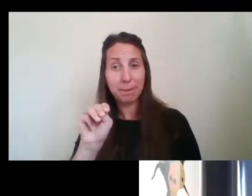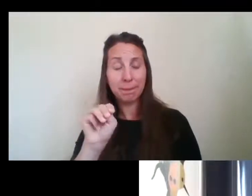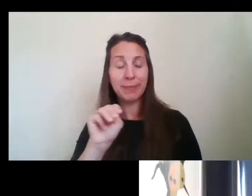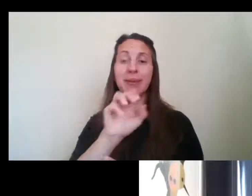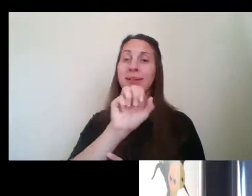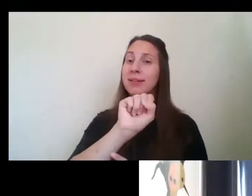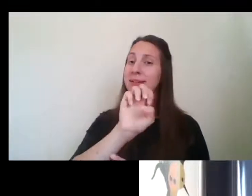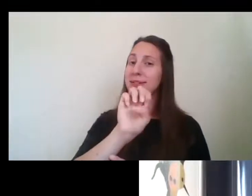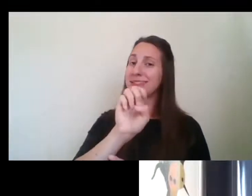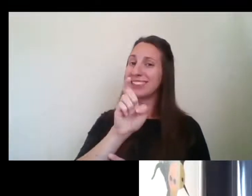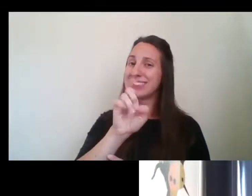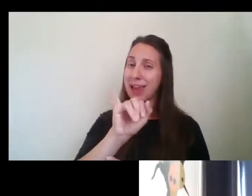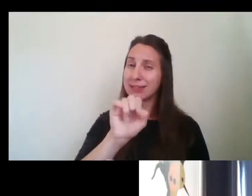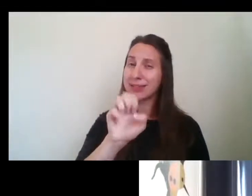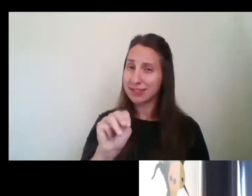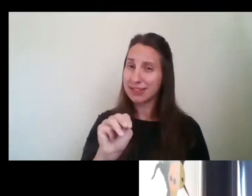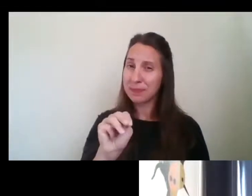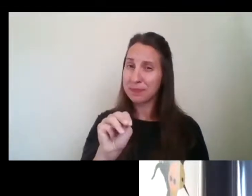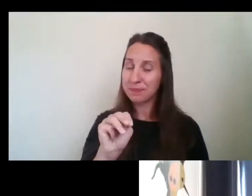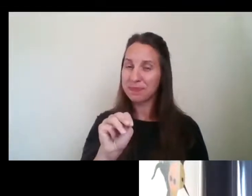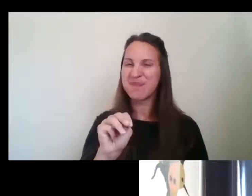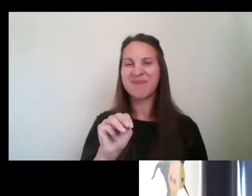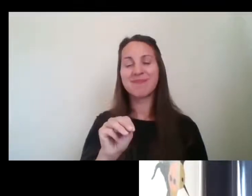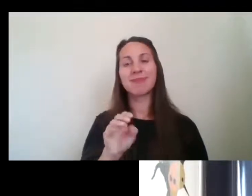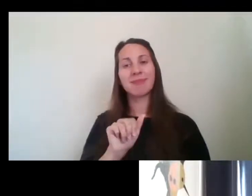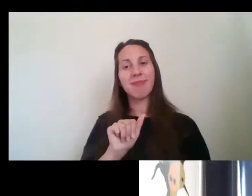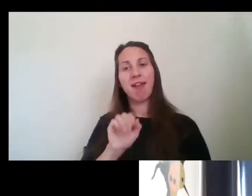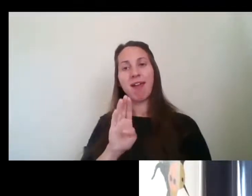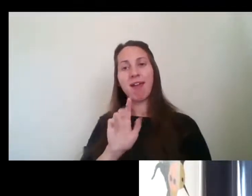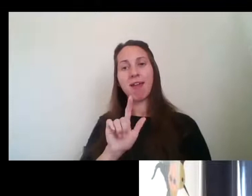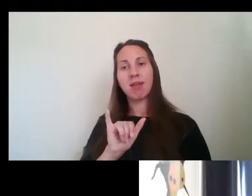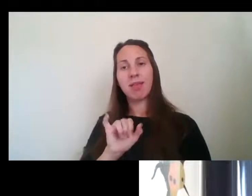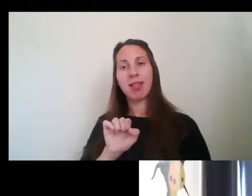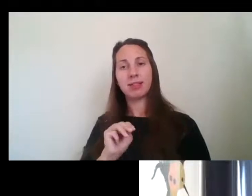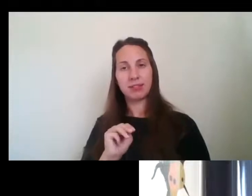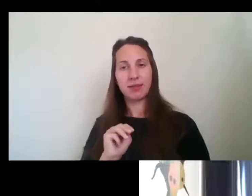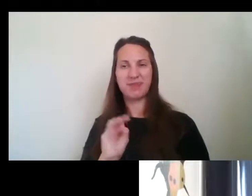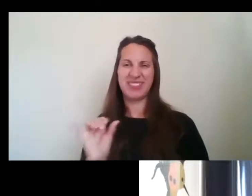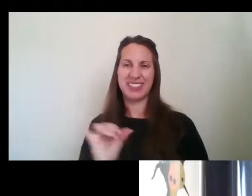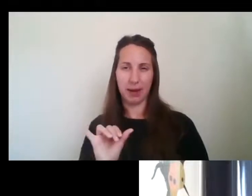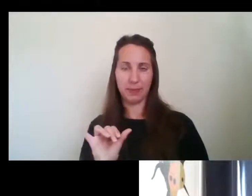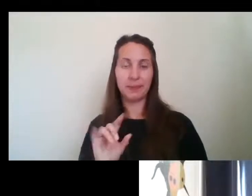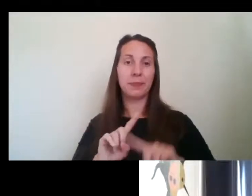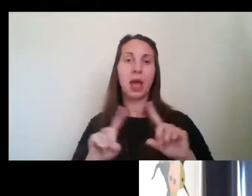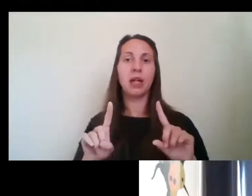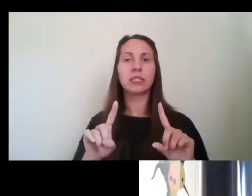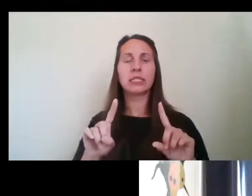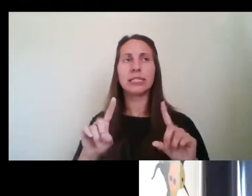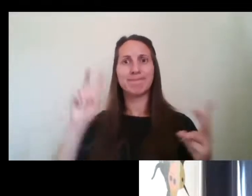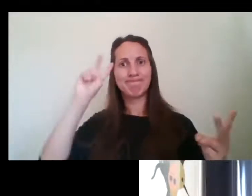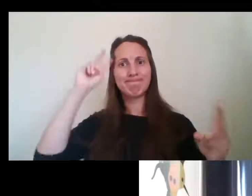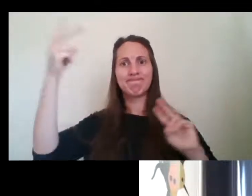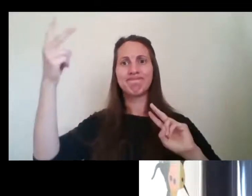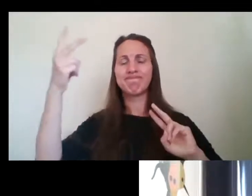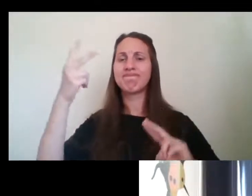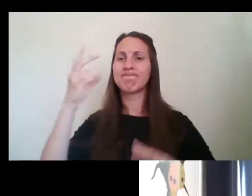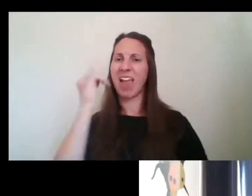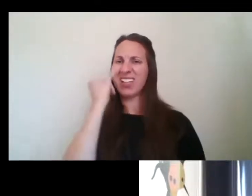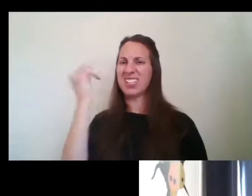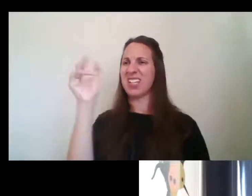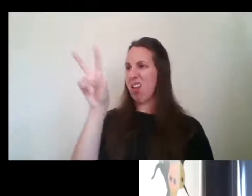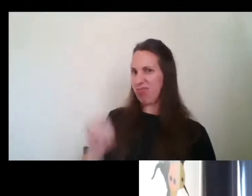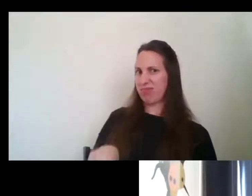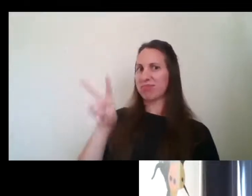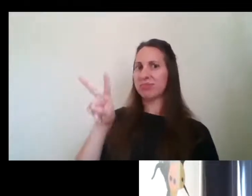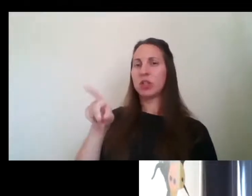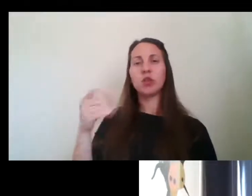sexism, things like that. Ableism is the same thing. It's the misconception or ideal that you have about somebody based on